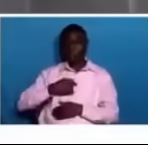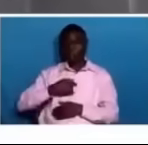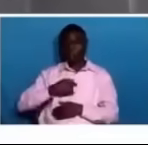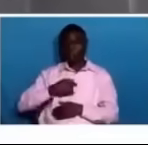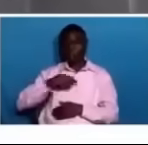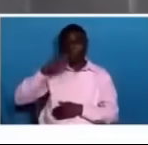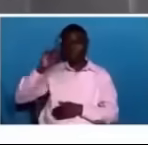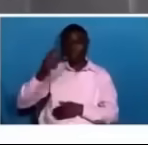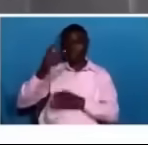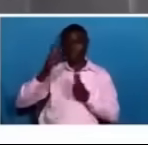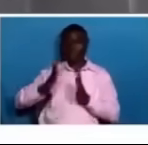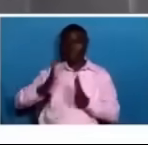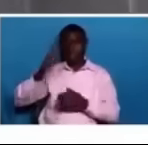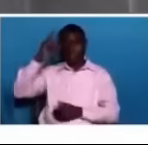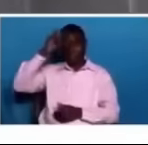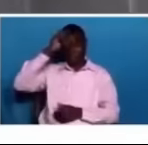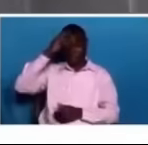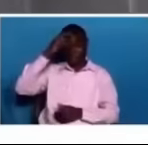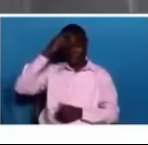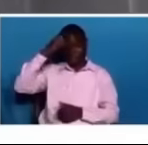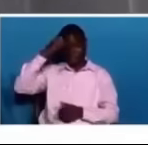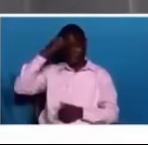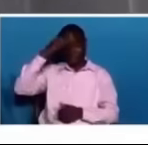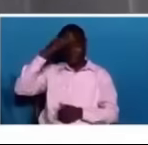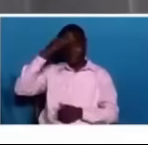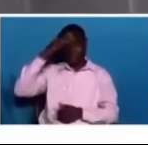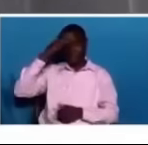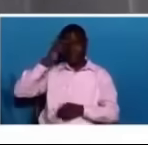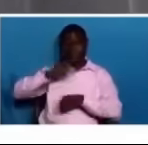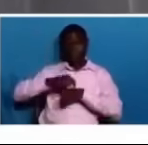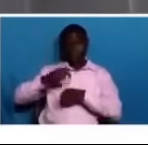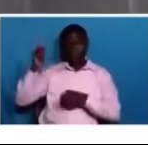remember when I was a provost here, my considered